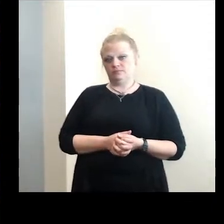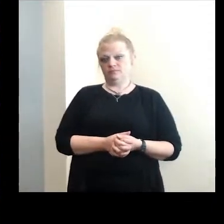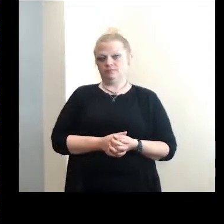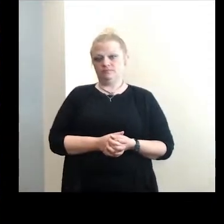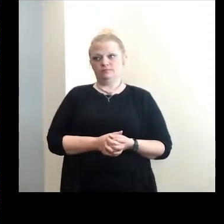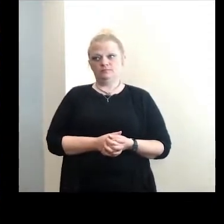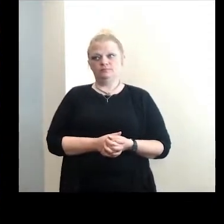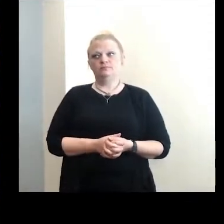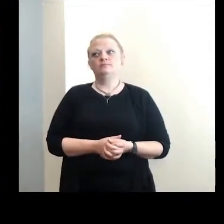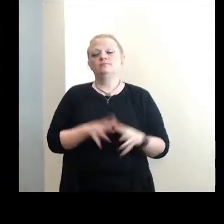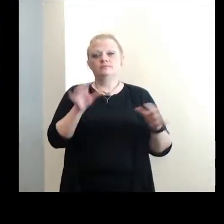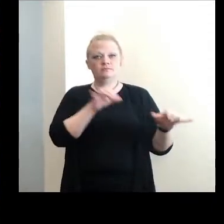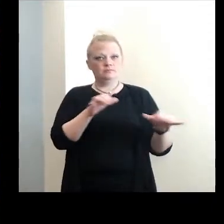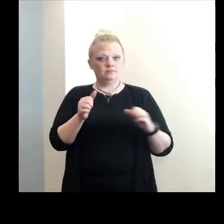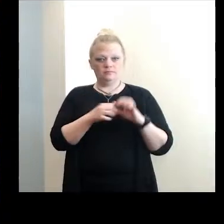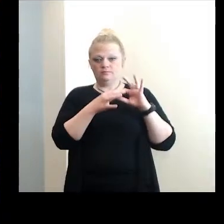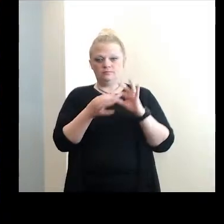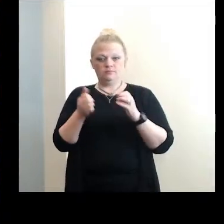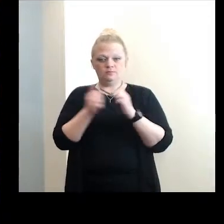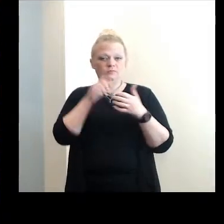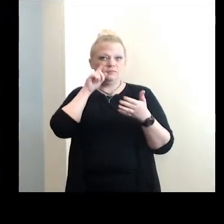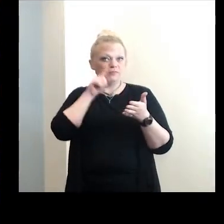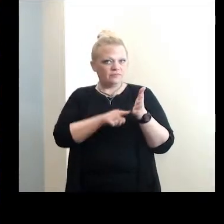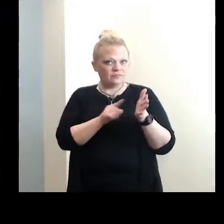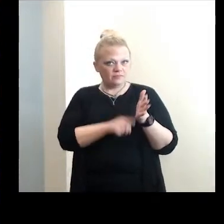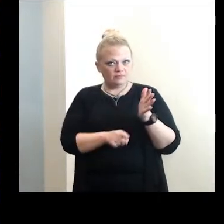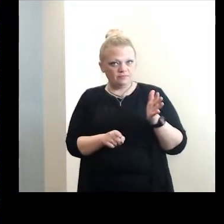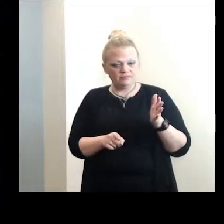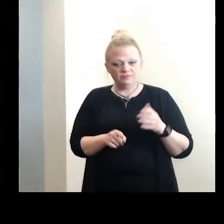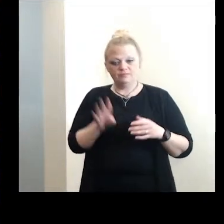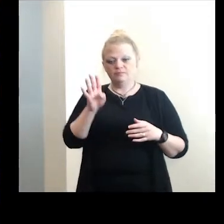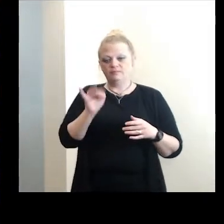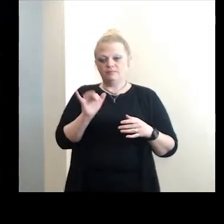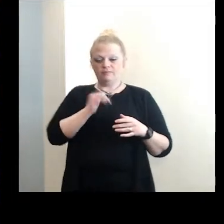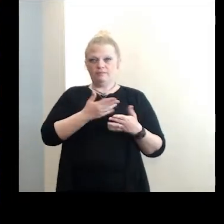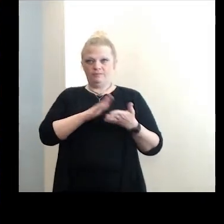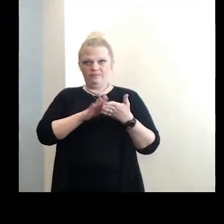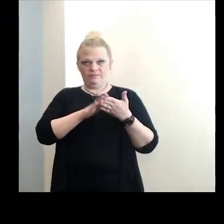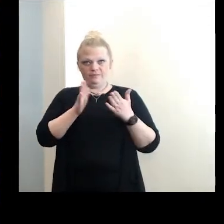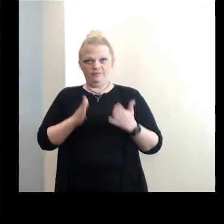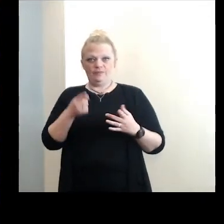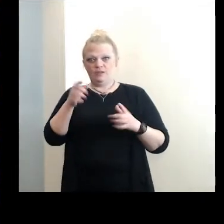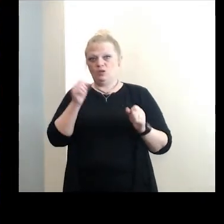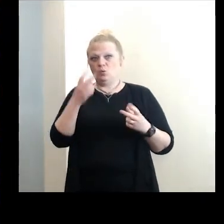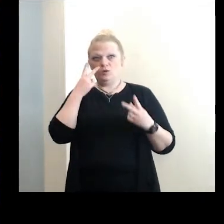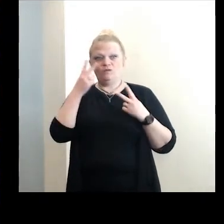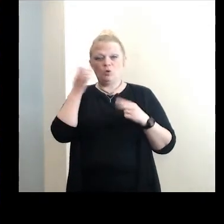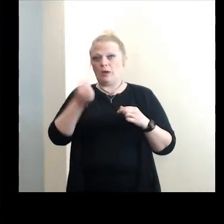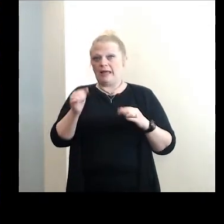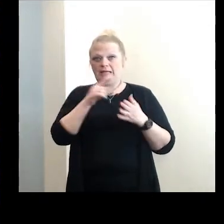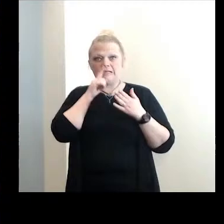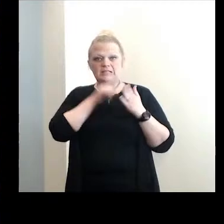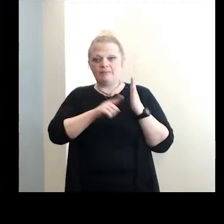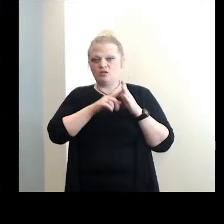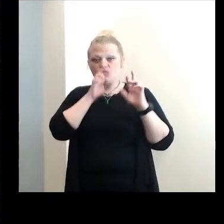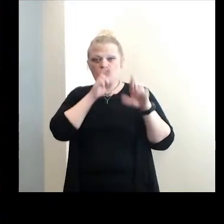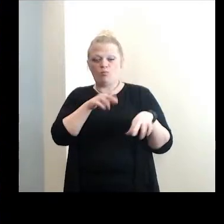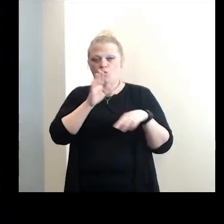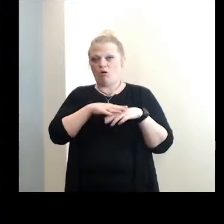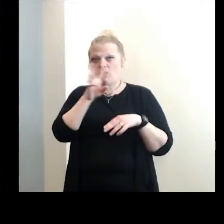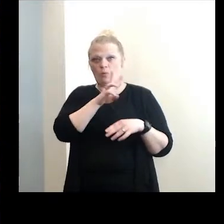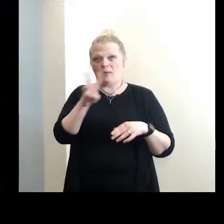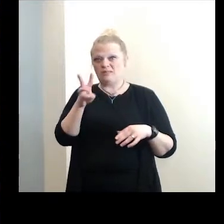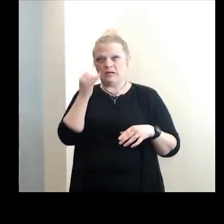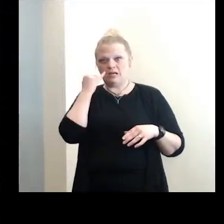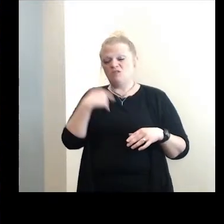And as is the case with regards to the inspections by our sanitarians, you can always view any inspection report on our website. So if you